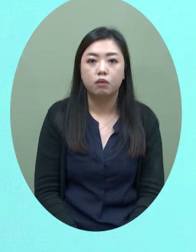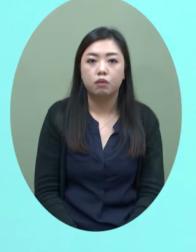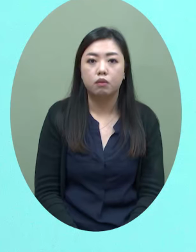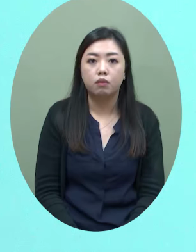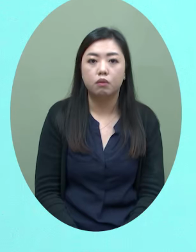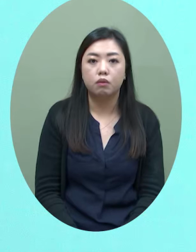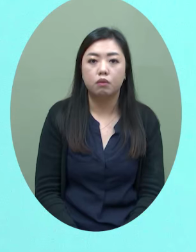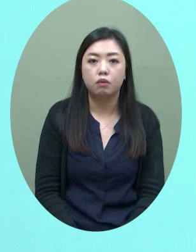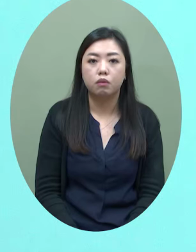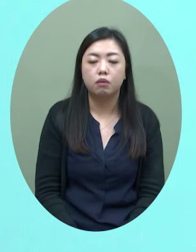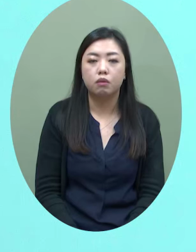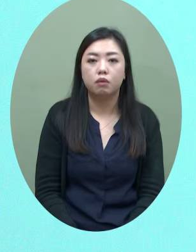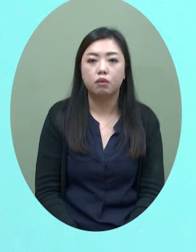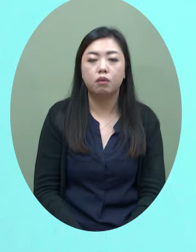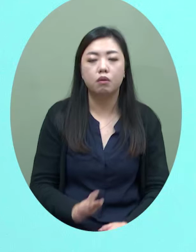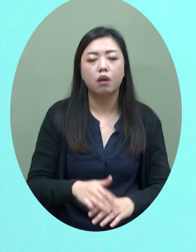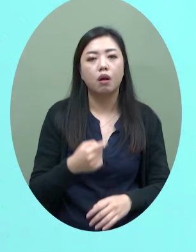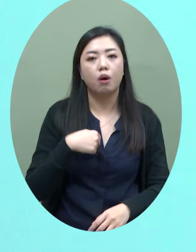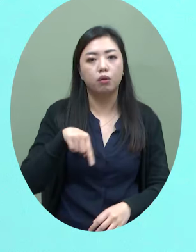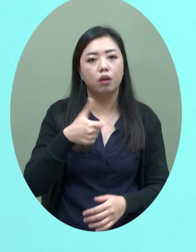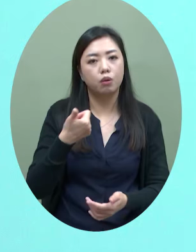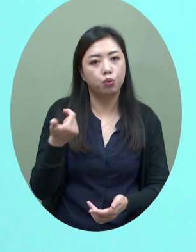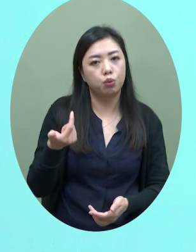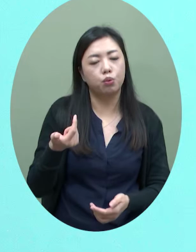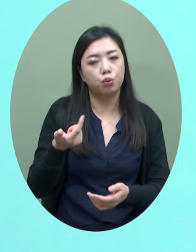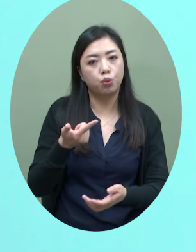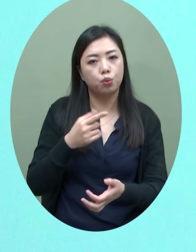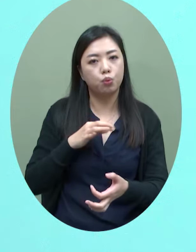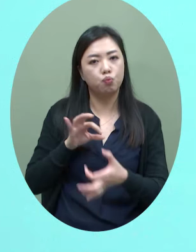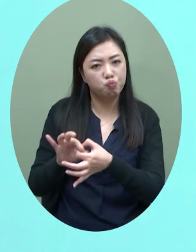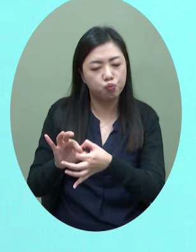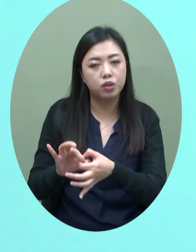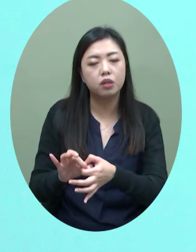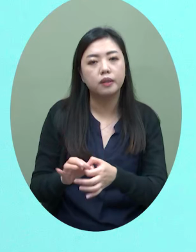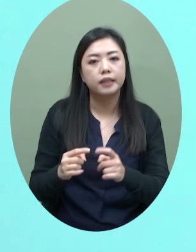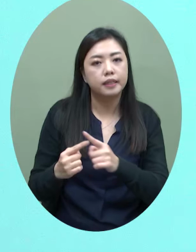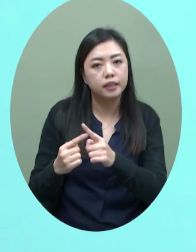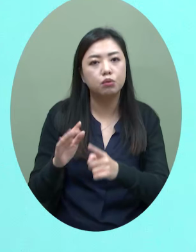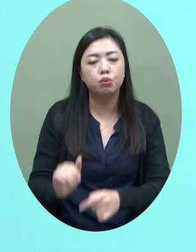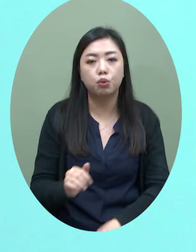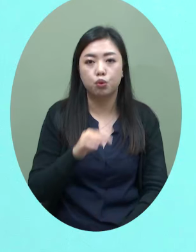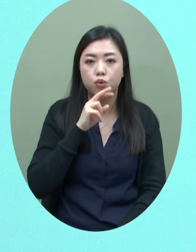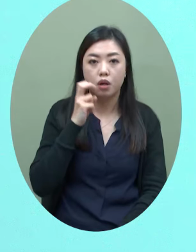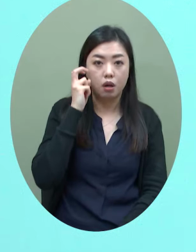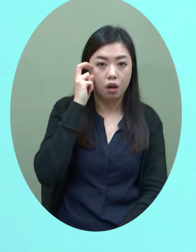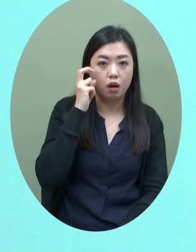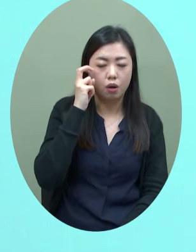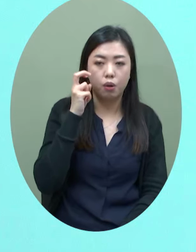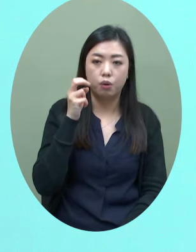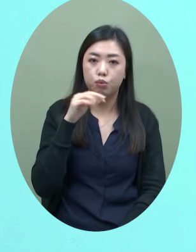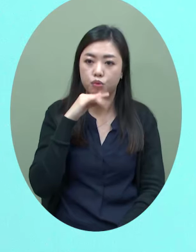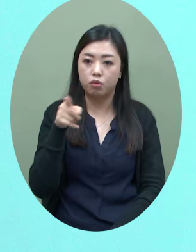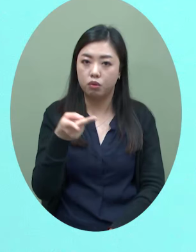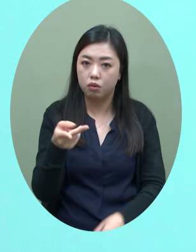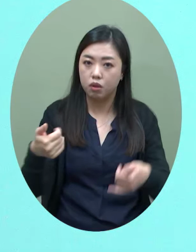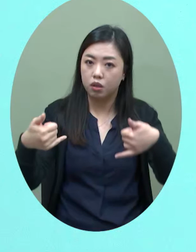this exceptional treatment where the close contacts are young children of the parents, and the parents are confirmed. So